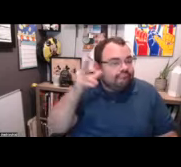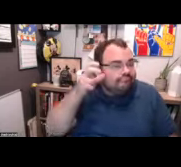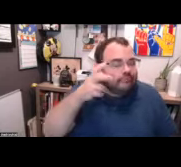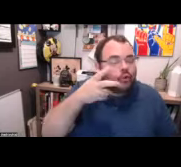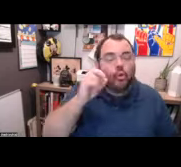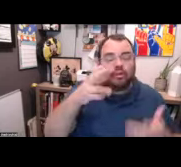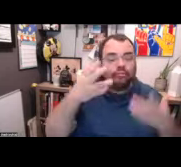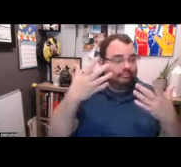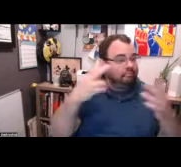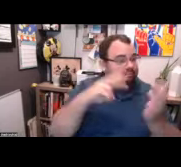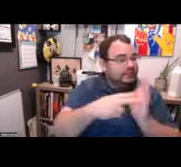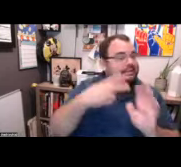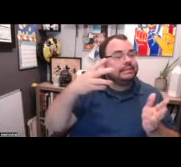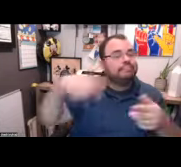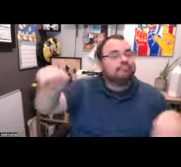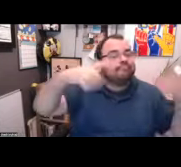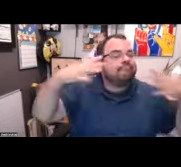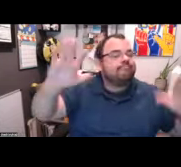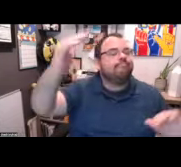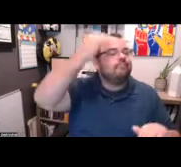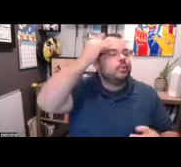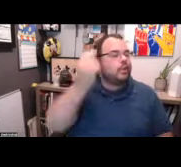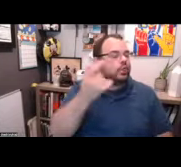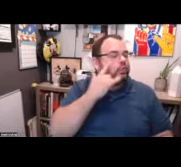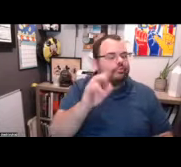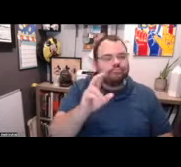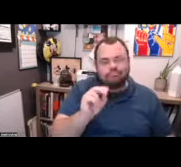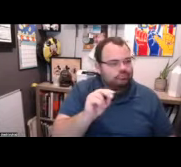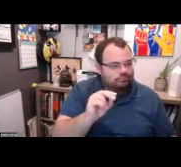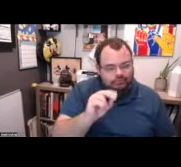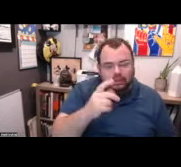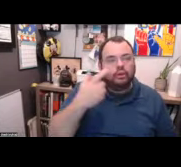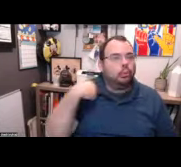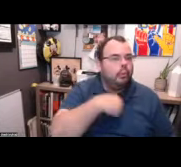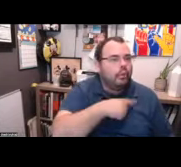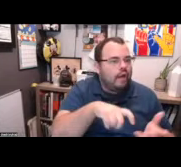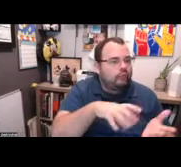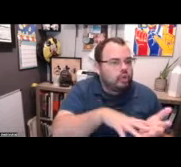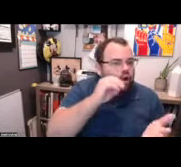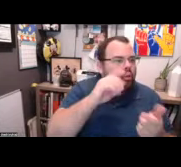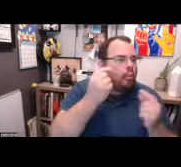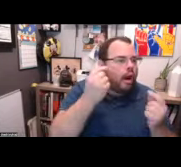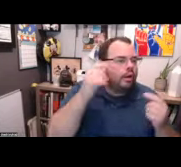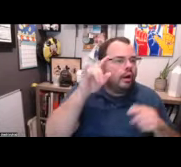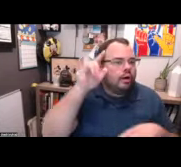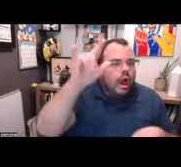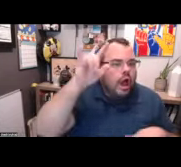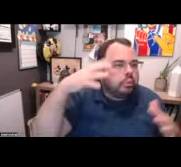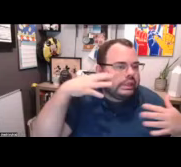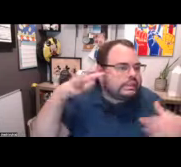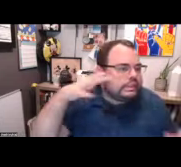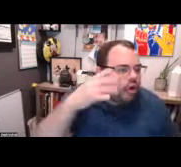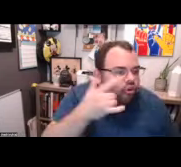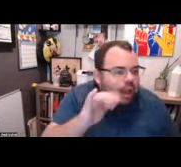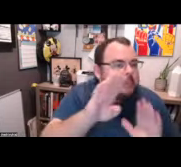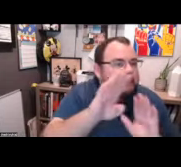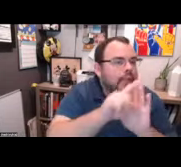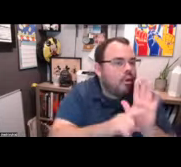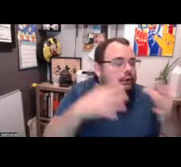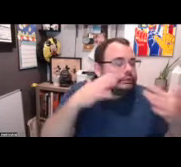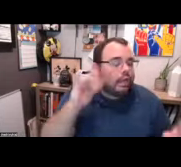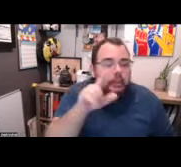CI, we didn't know, but a lot of them, we didn't know what they looked like. We didn't know anything. Had to learn